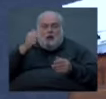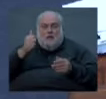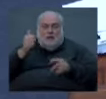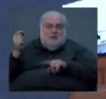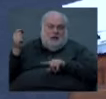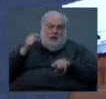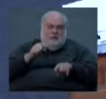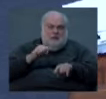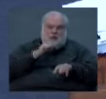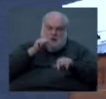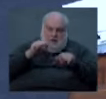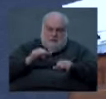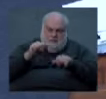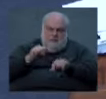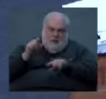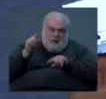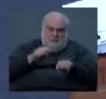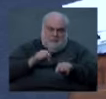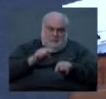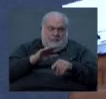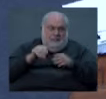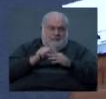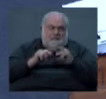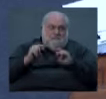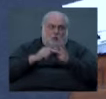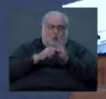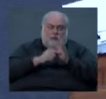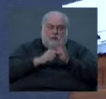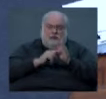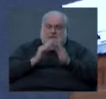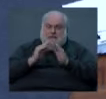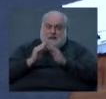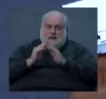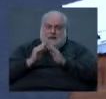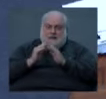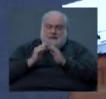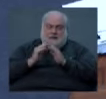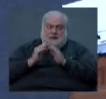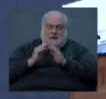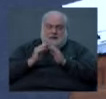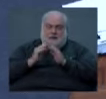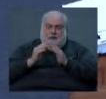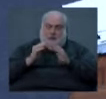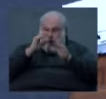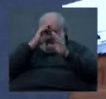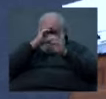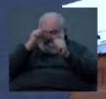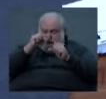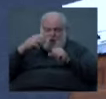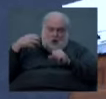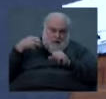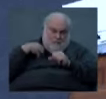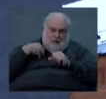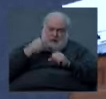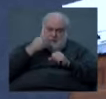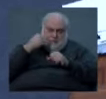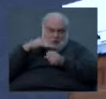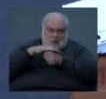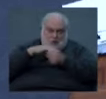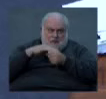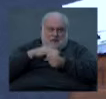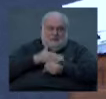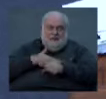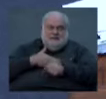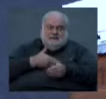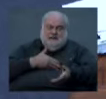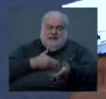for some reason couldn't. Would those representatives that are either presidents or officers of a neighborhood association please